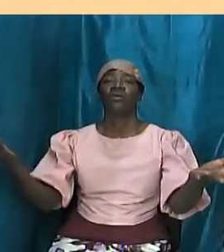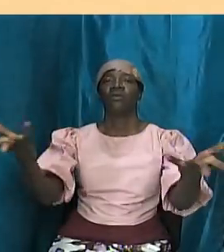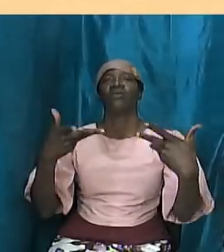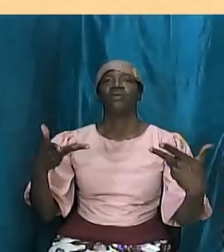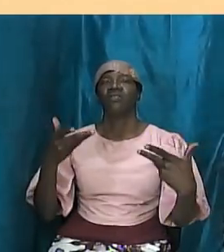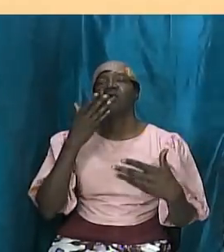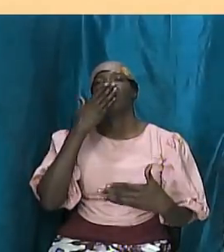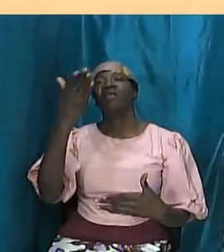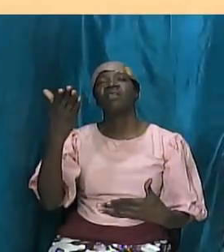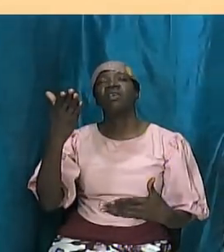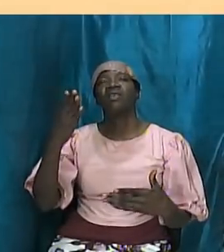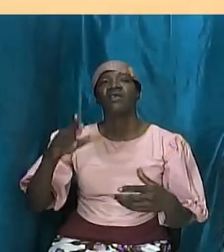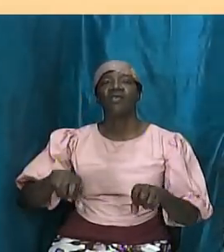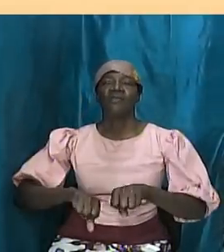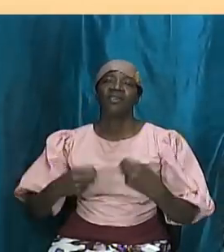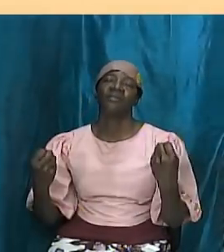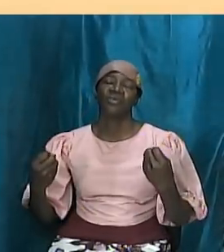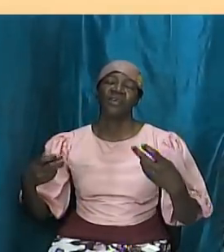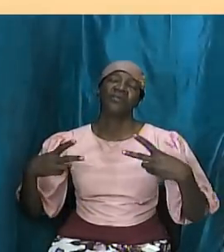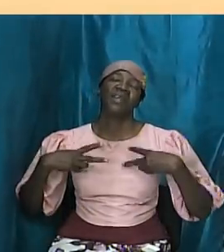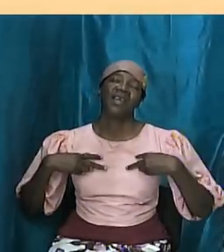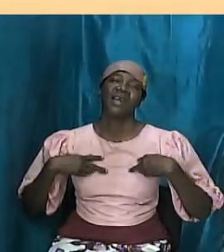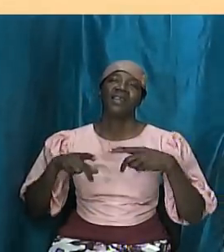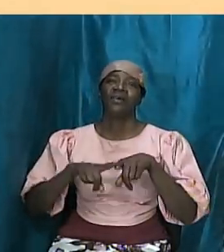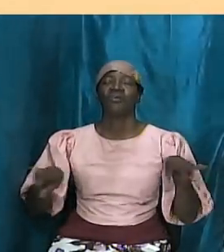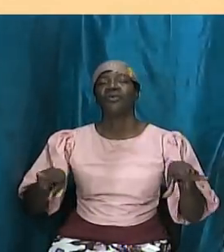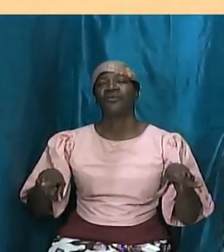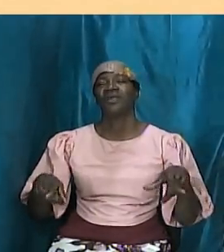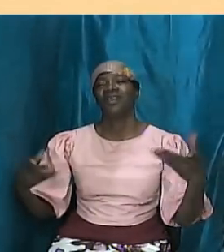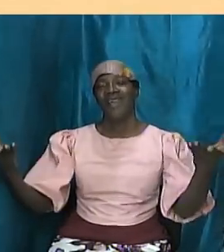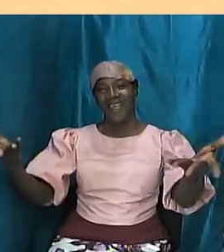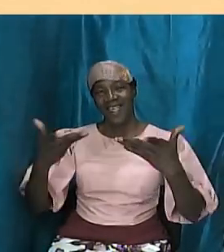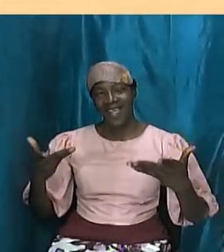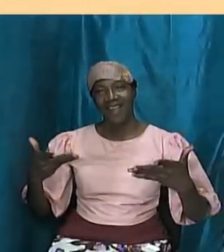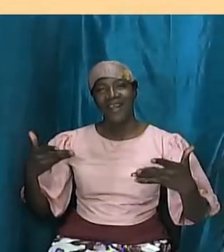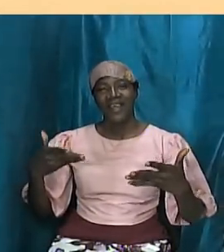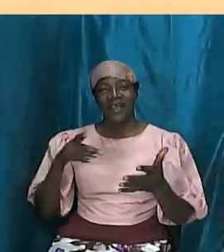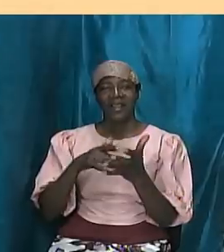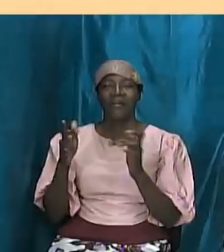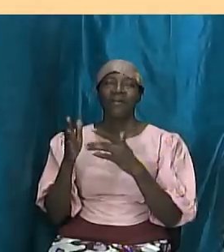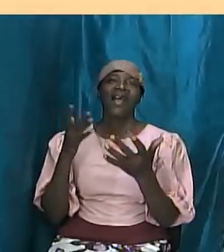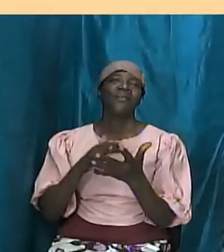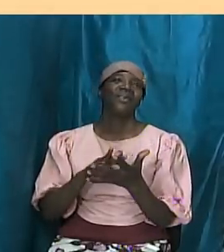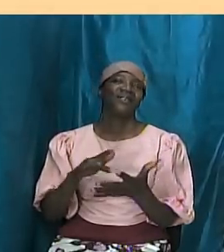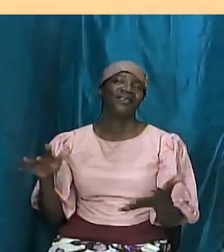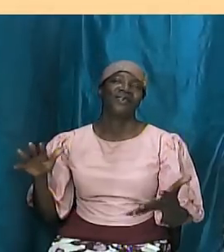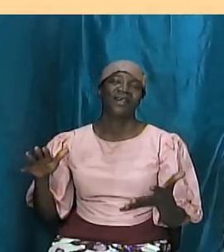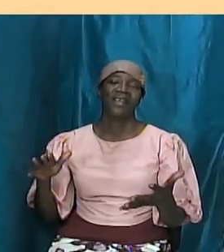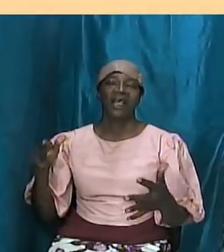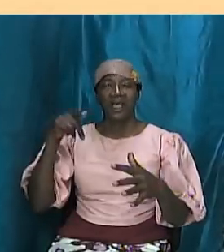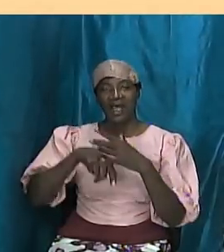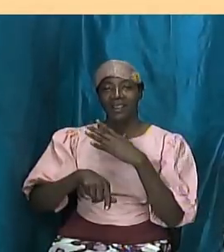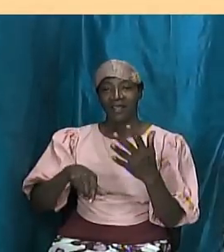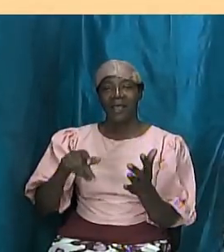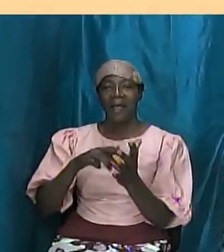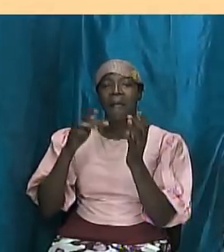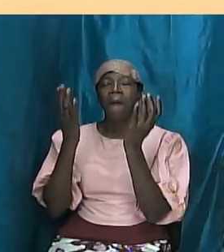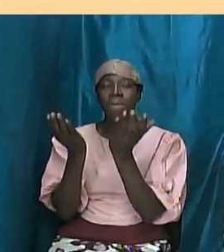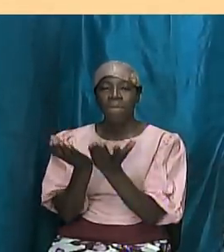We thank him for the break that we had, but we're back into Bible study, back into the book of